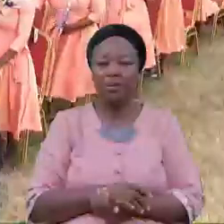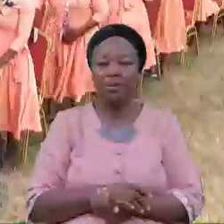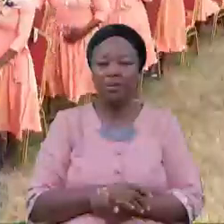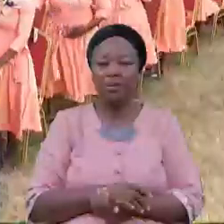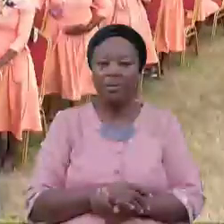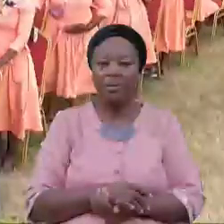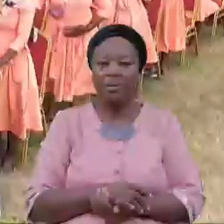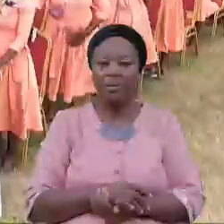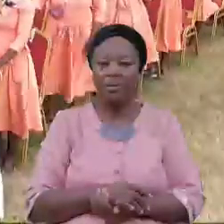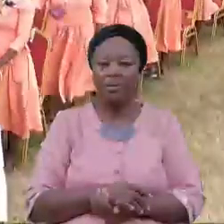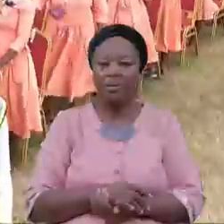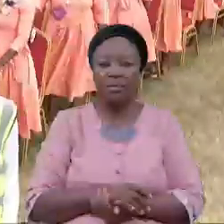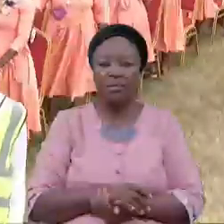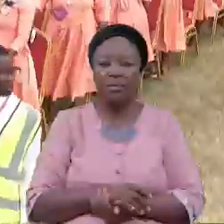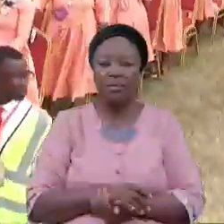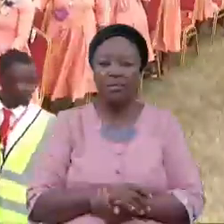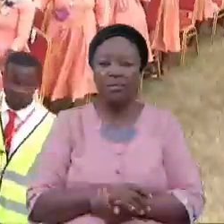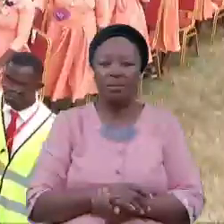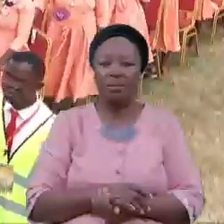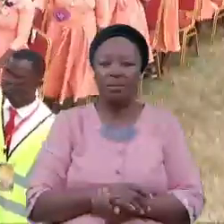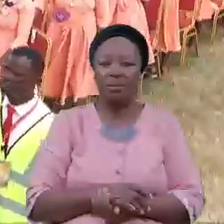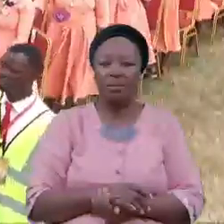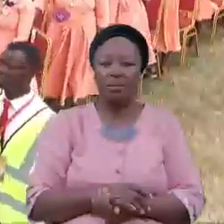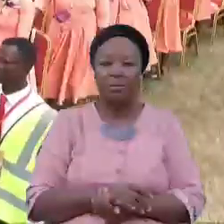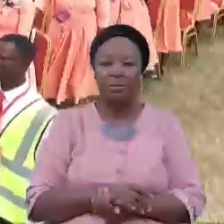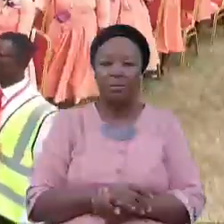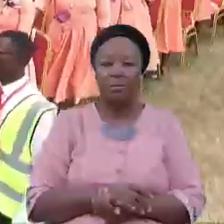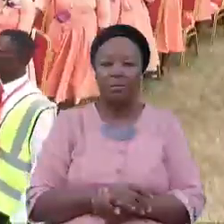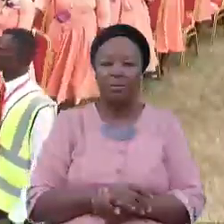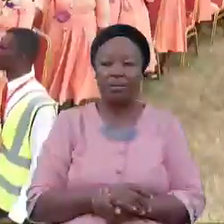The Lord has ministered.